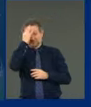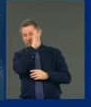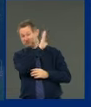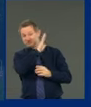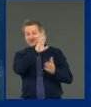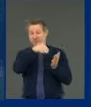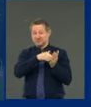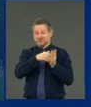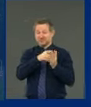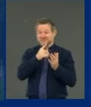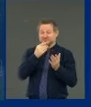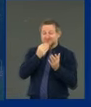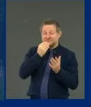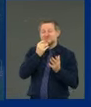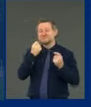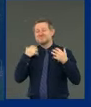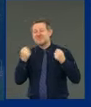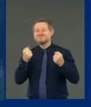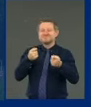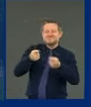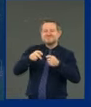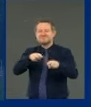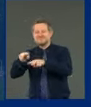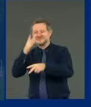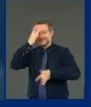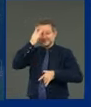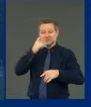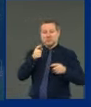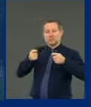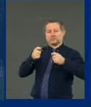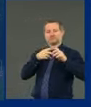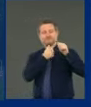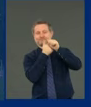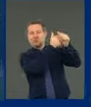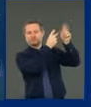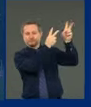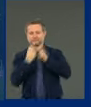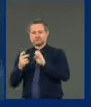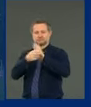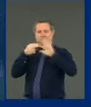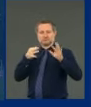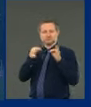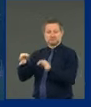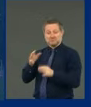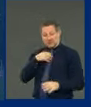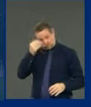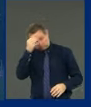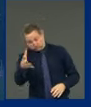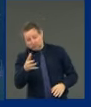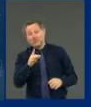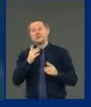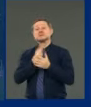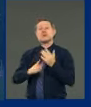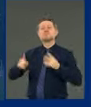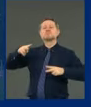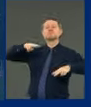That's where the state got the recommendation from, the federal CDC. But I can understand the difference of opinion, so we'll leave it